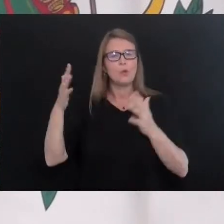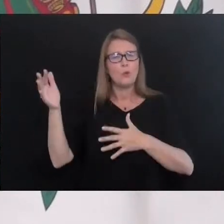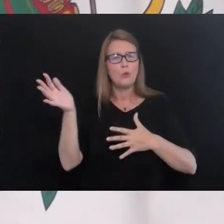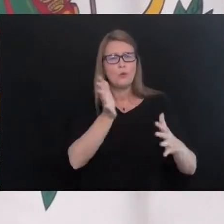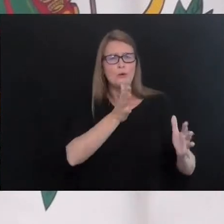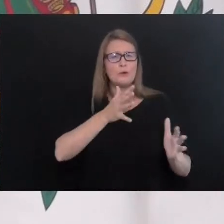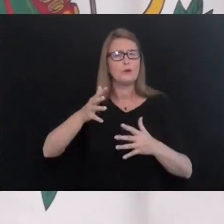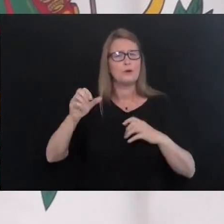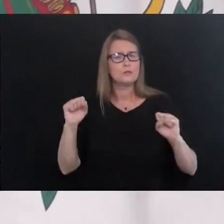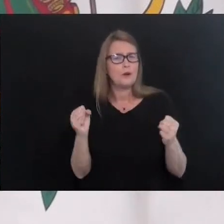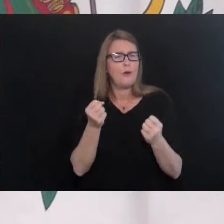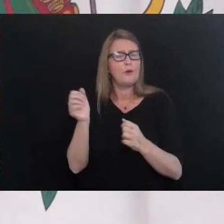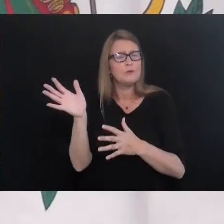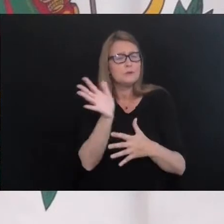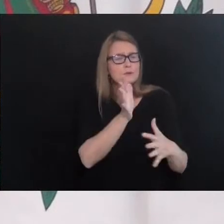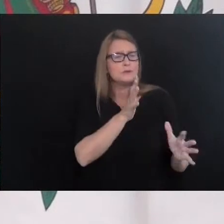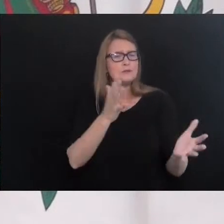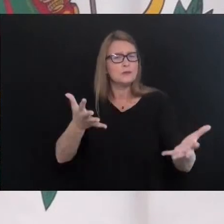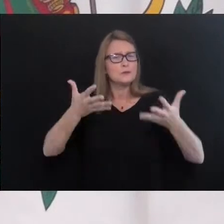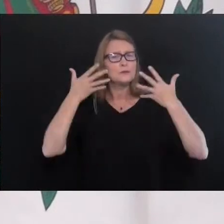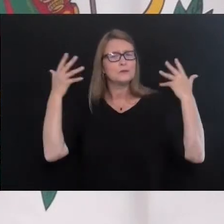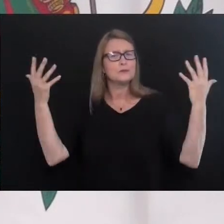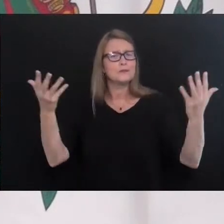blowing on your face. It's just a